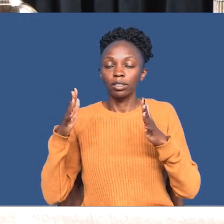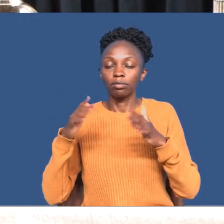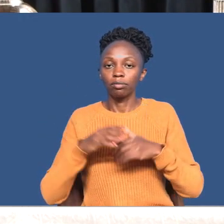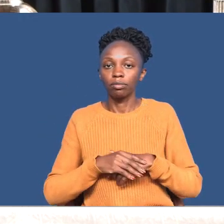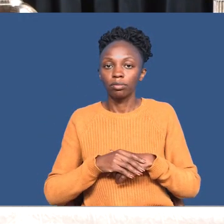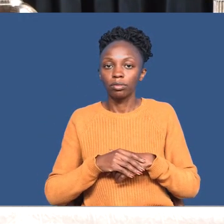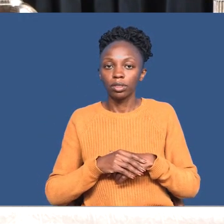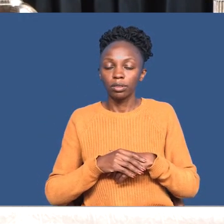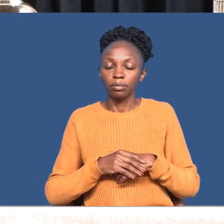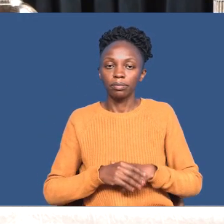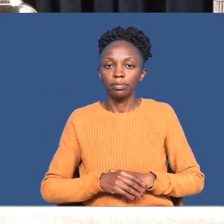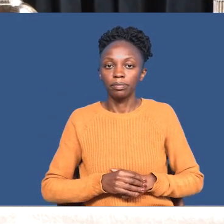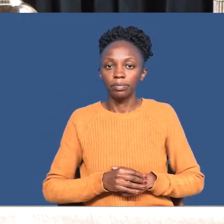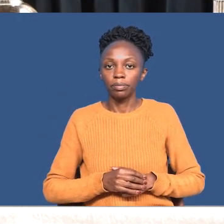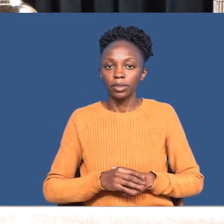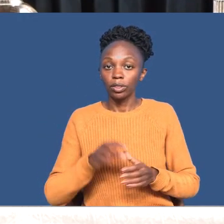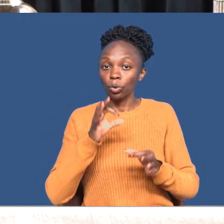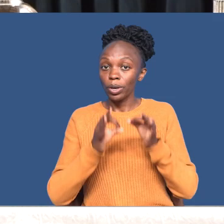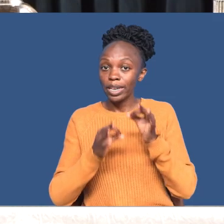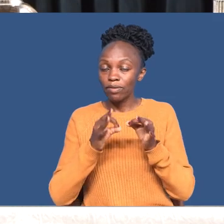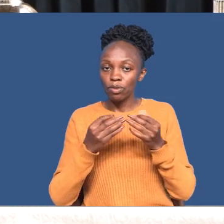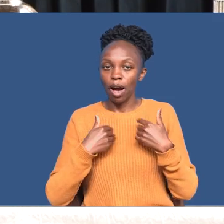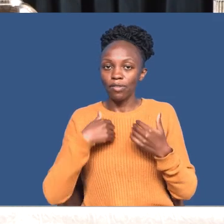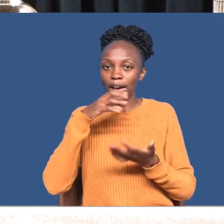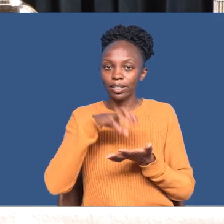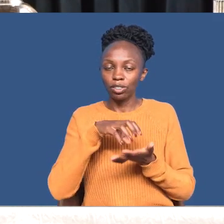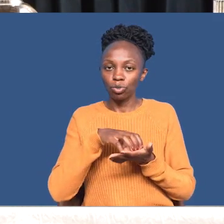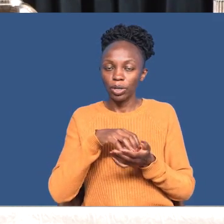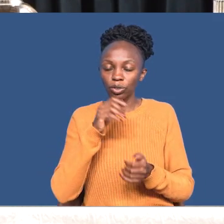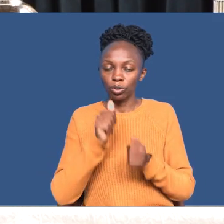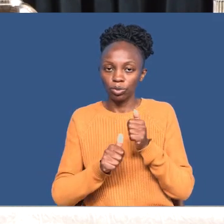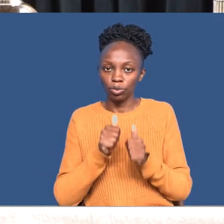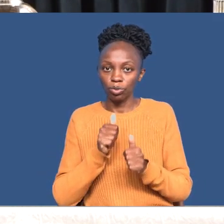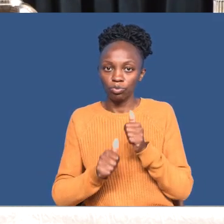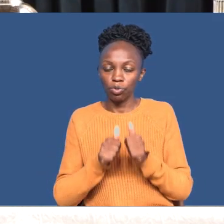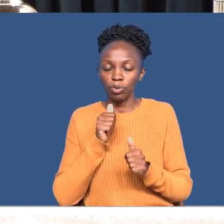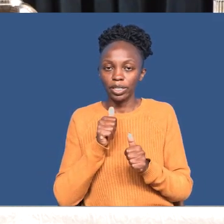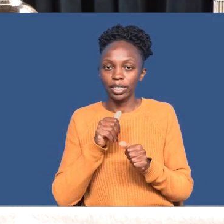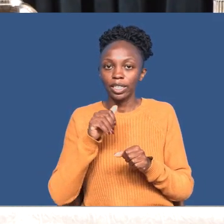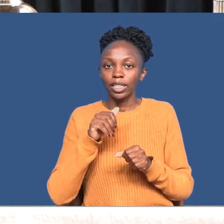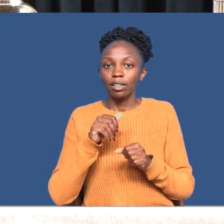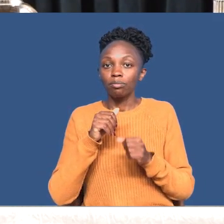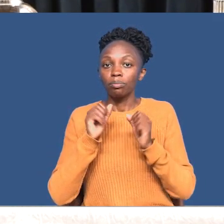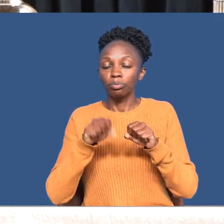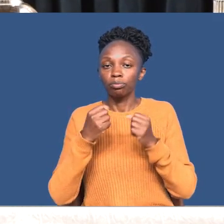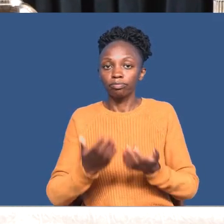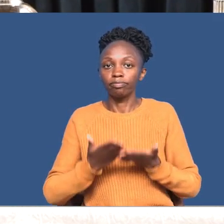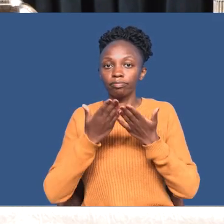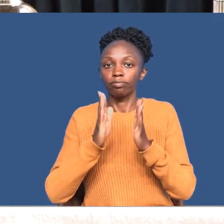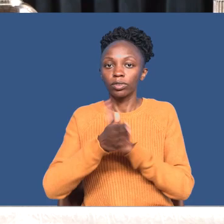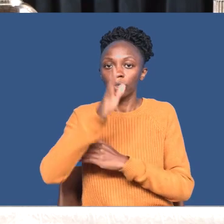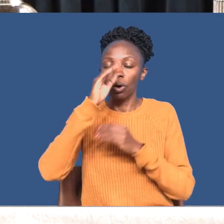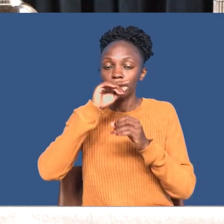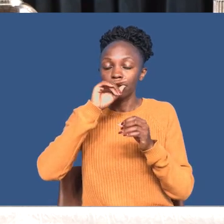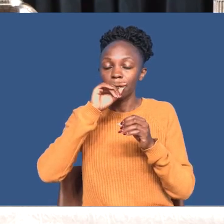you create an ambience, a situation that is able to invite God's presence even as you continue to pray